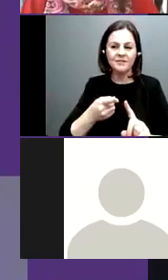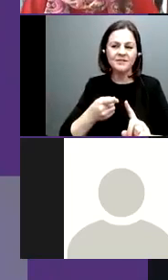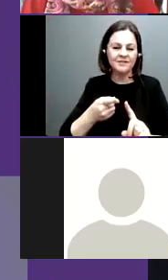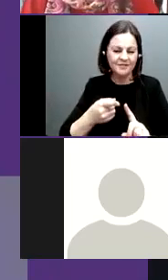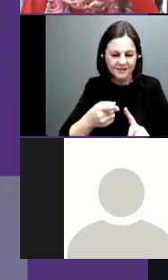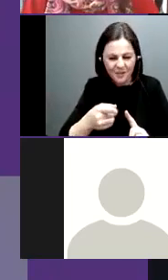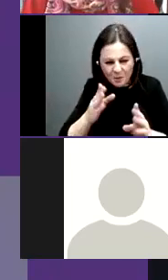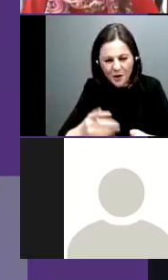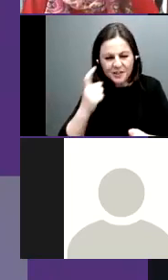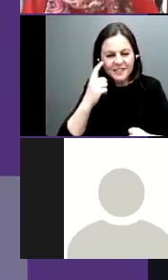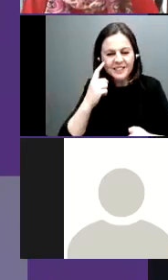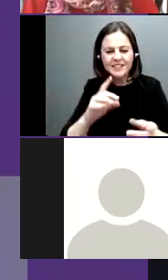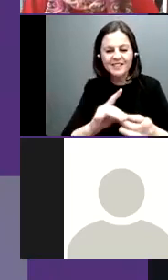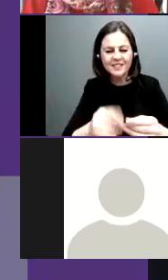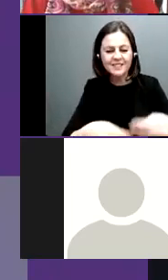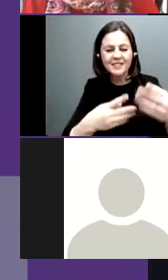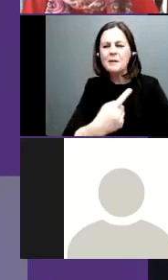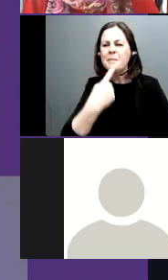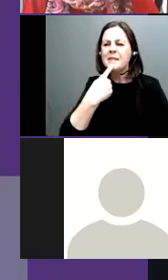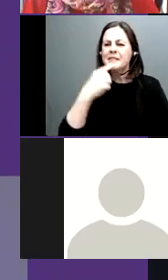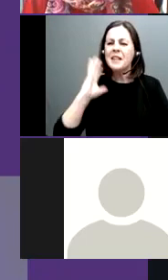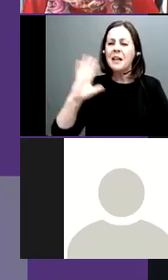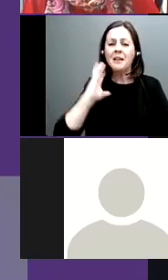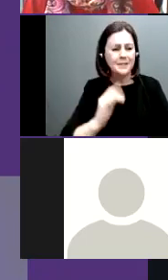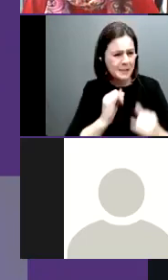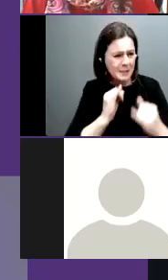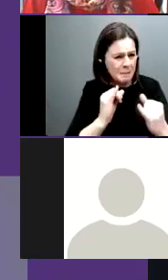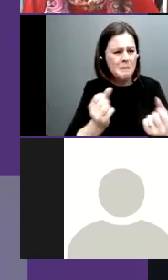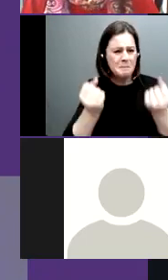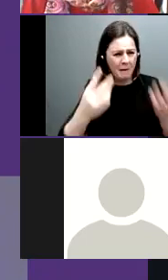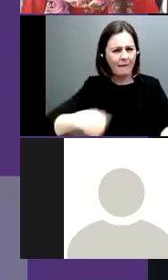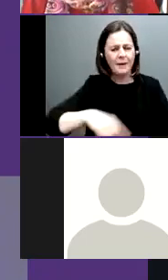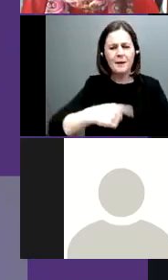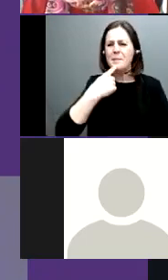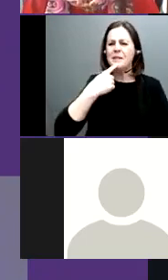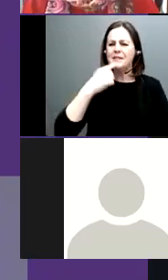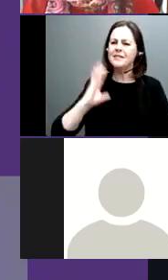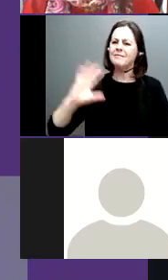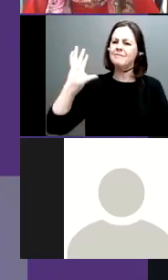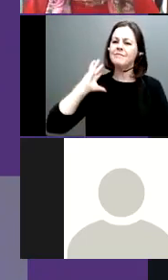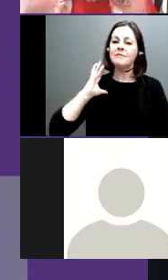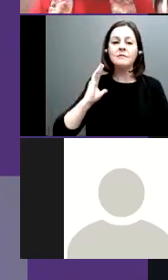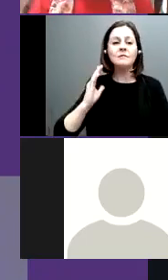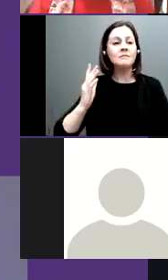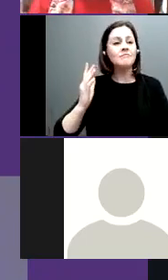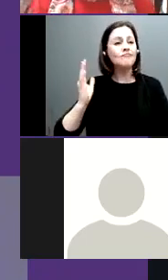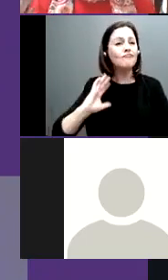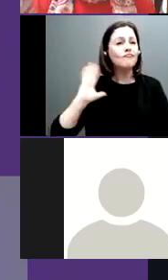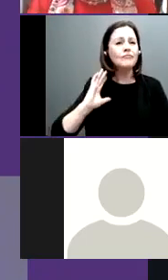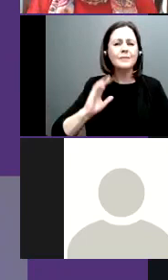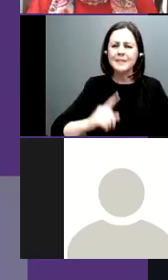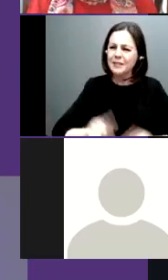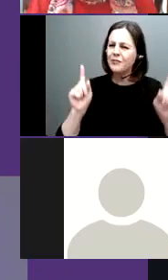put in the chat, I miss those days. I think many of us do. It was very different back then because you